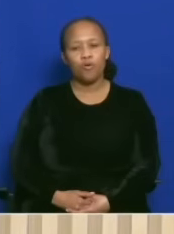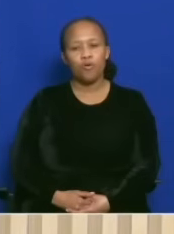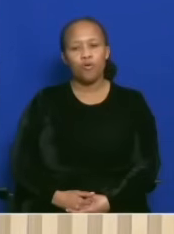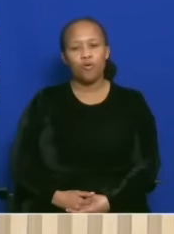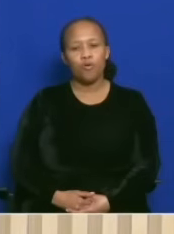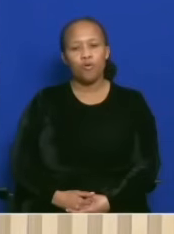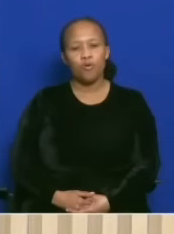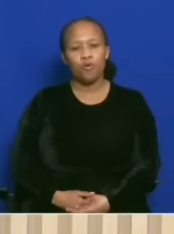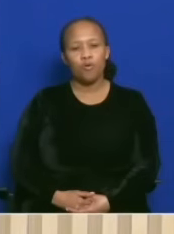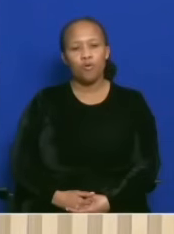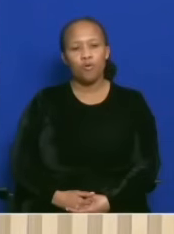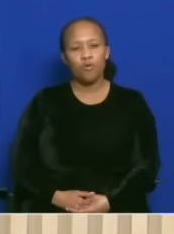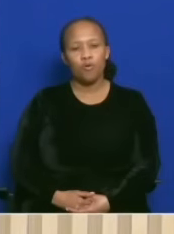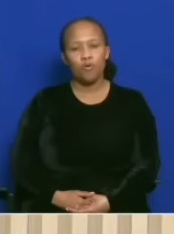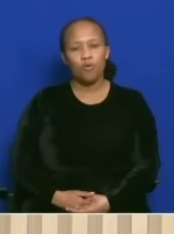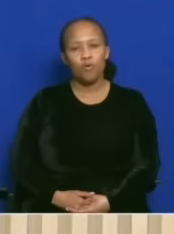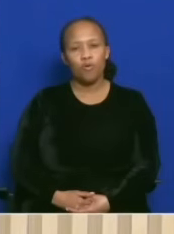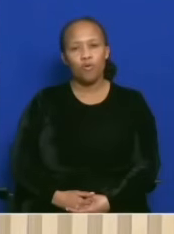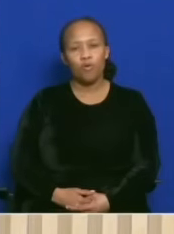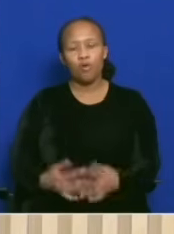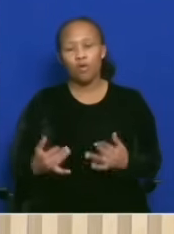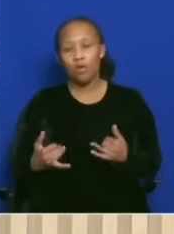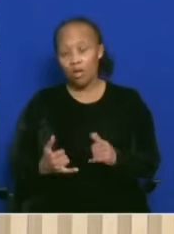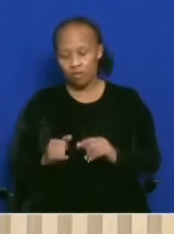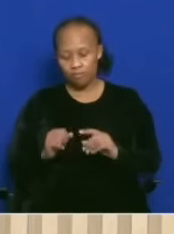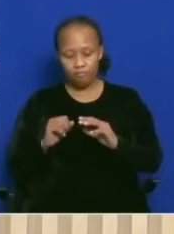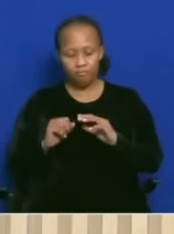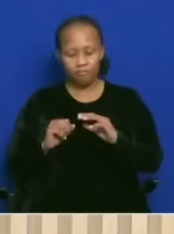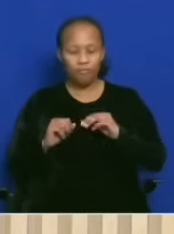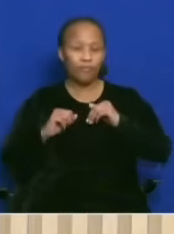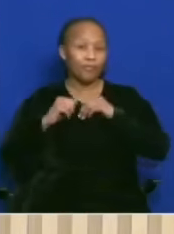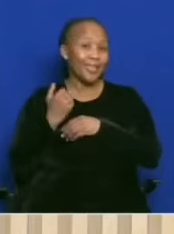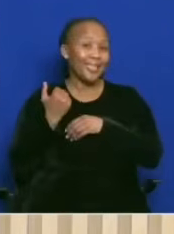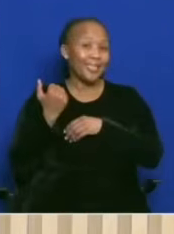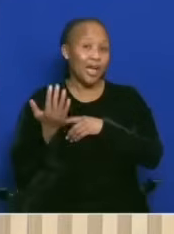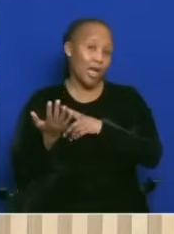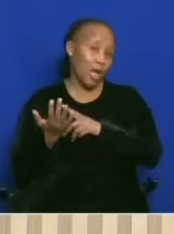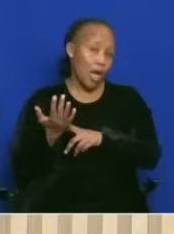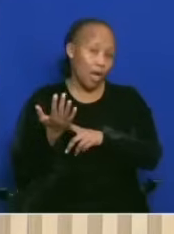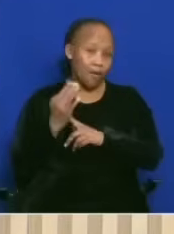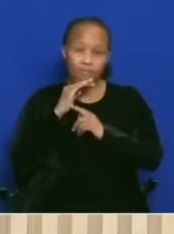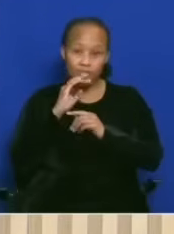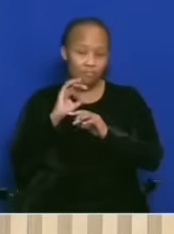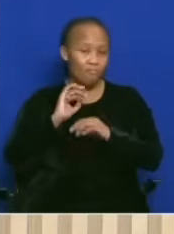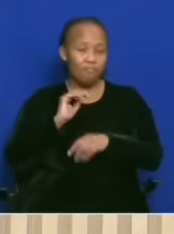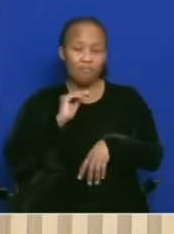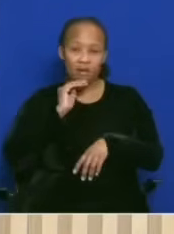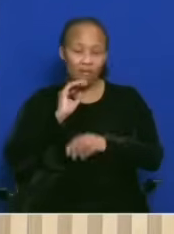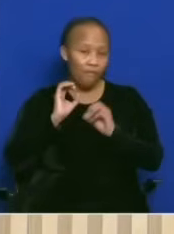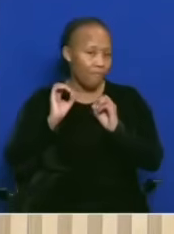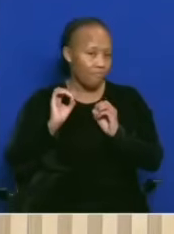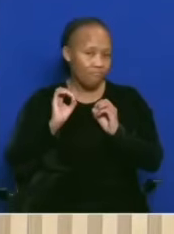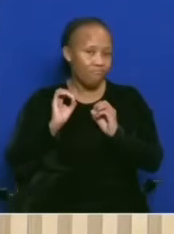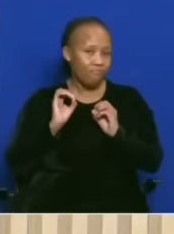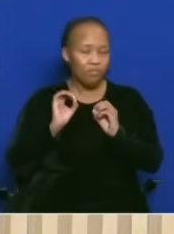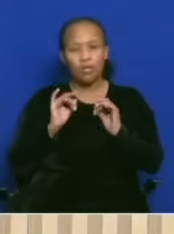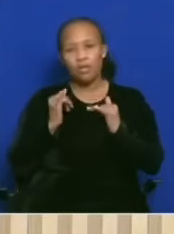Because the auto parts tender is clearly not enough. There's a screenshot that is shared by Mr.